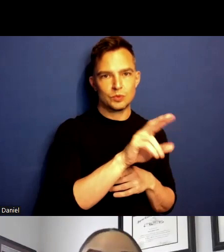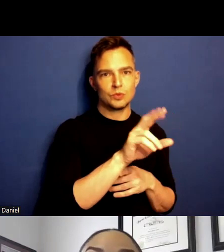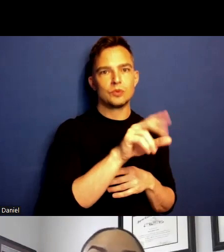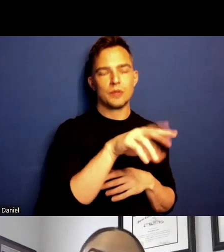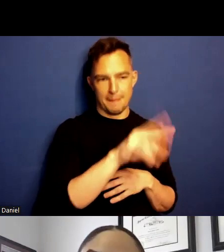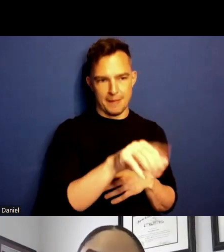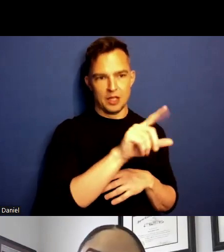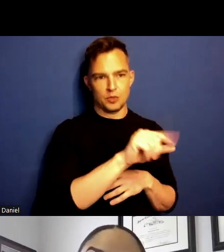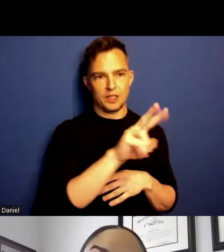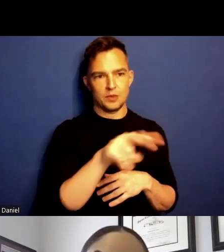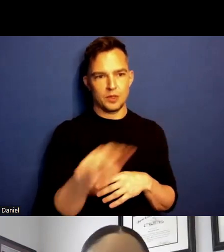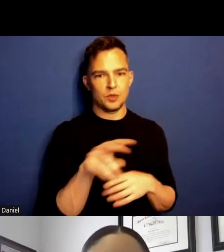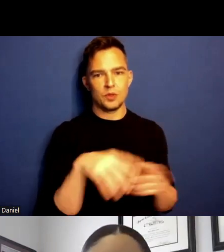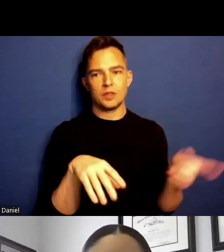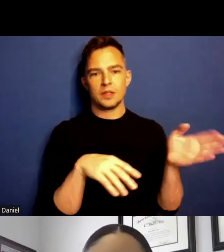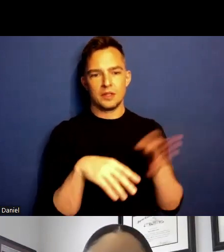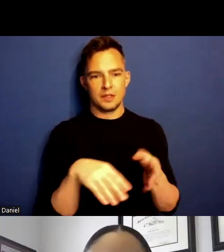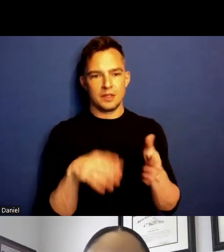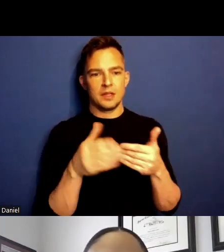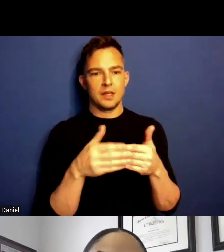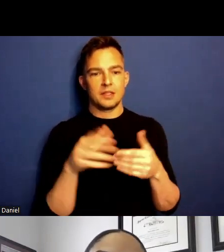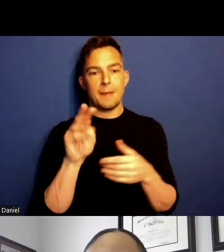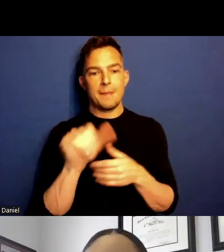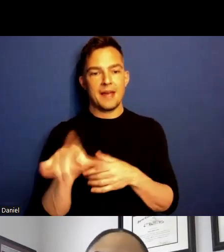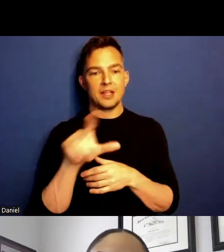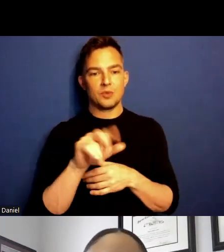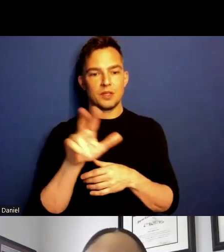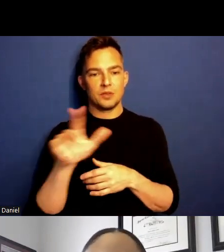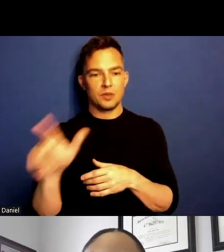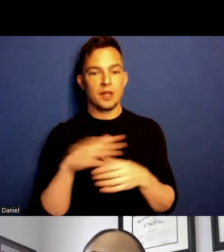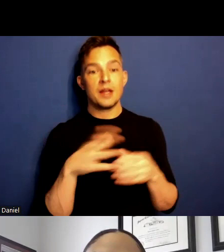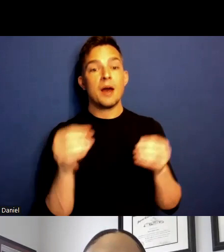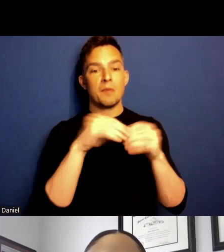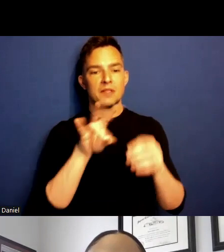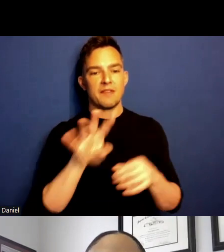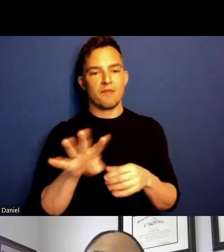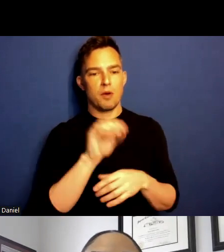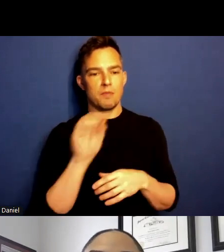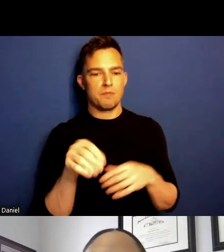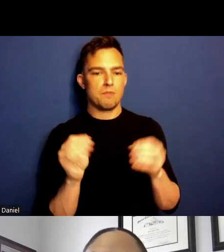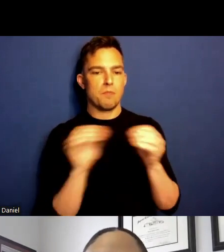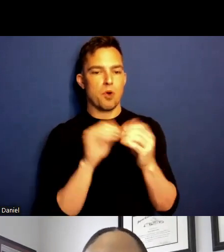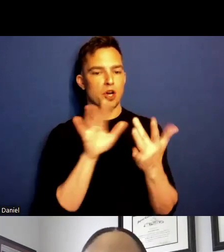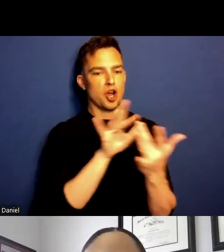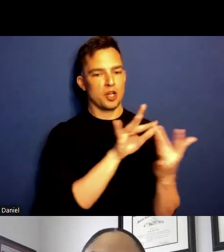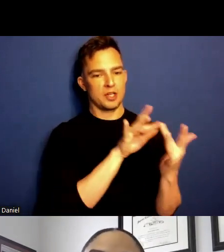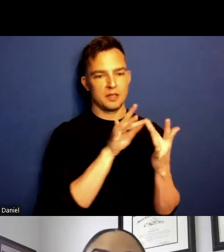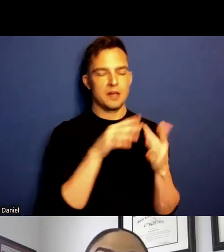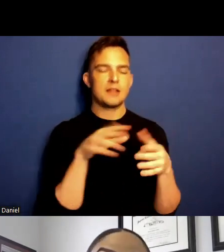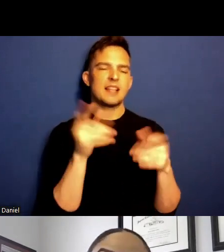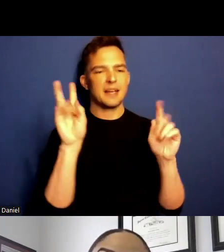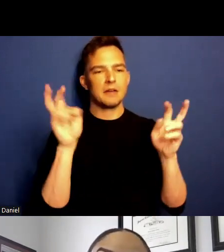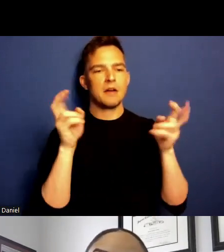of 74% more contacts answered. These contacts often represent a first point of entry